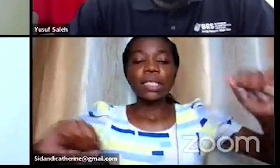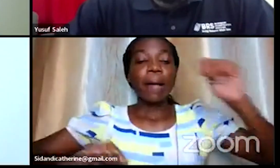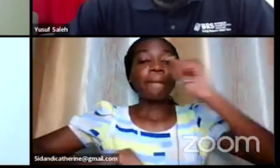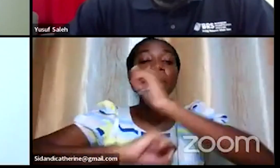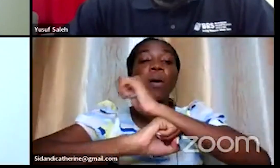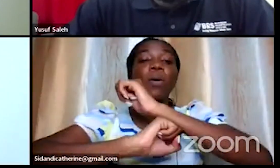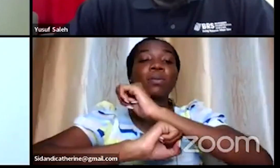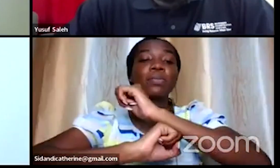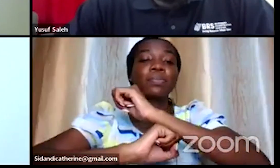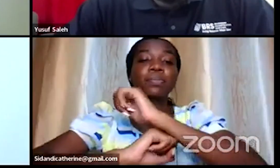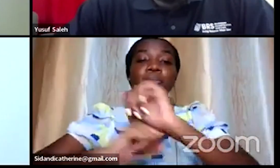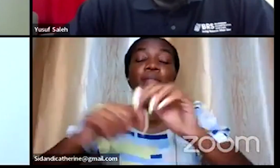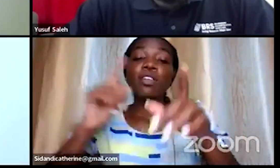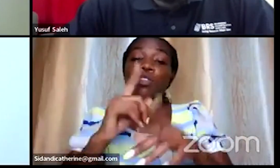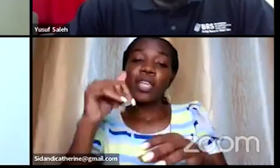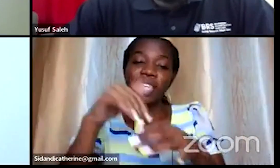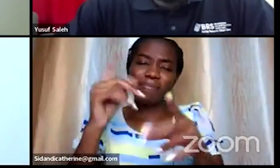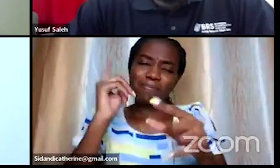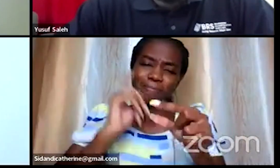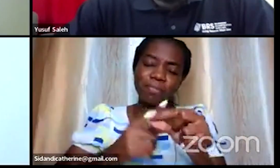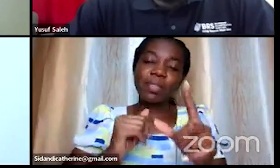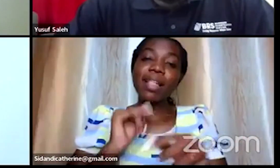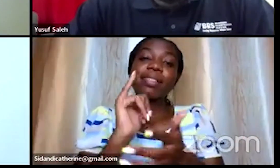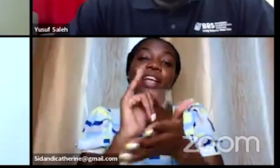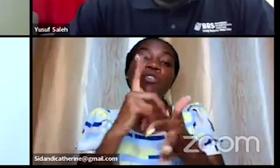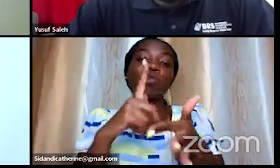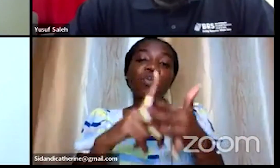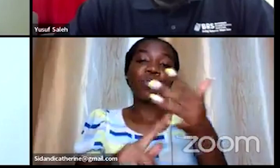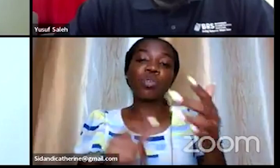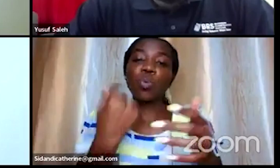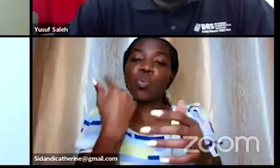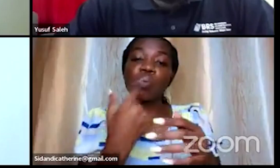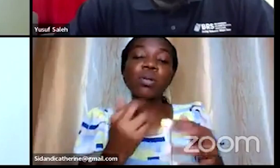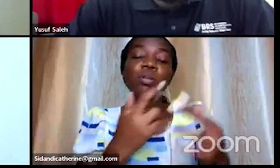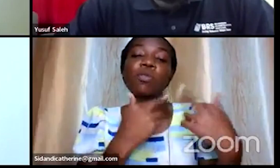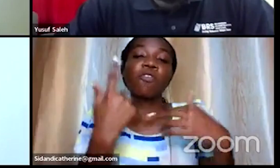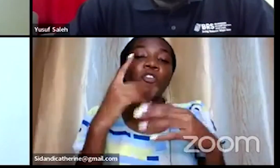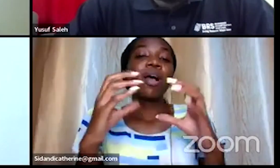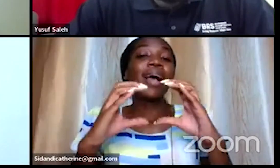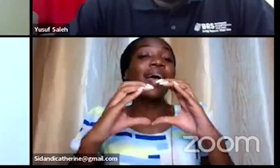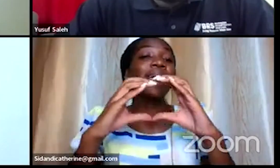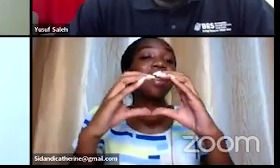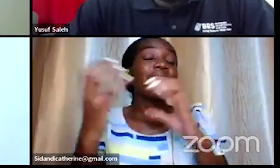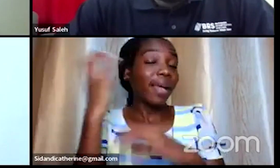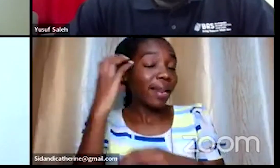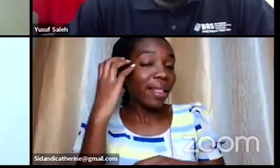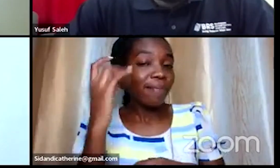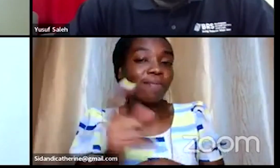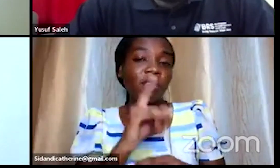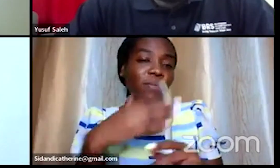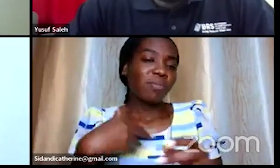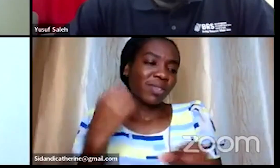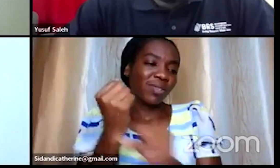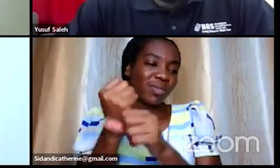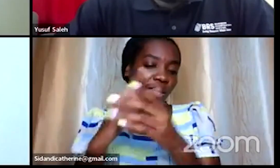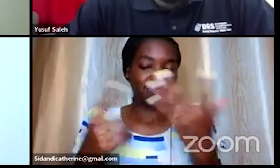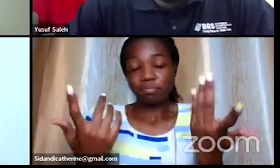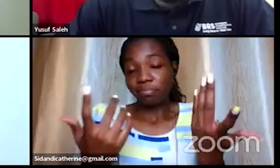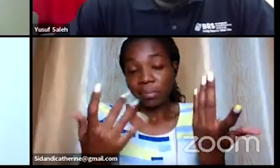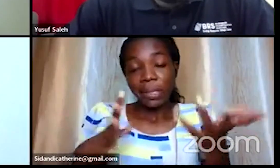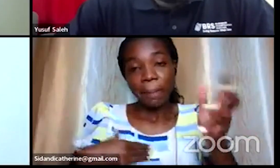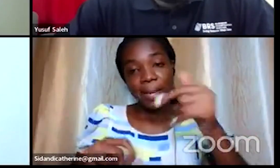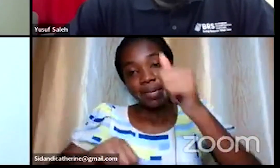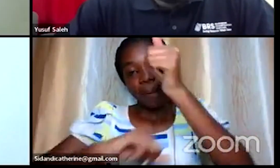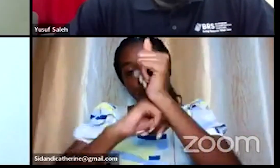in a nutshell, that's what who is responsible for your career. What else do I do? I support with a number